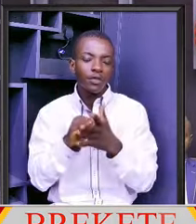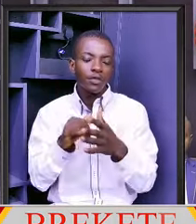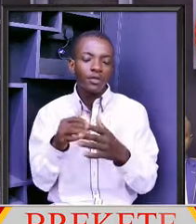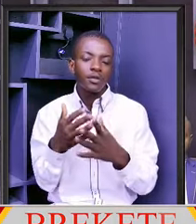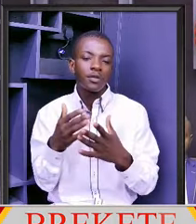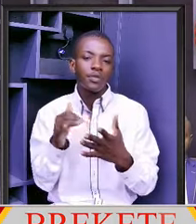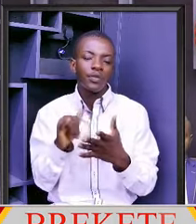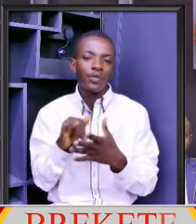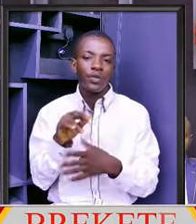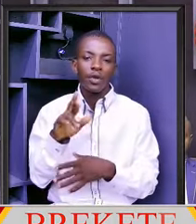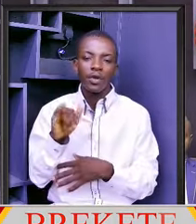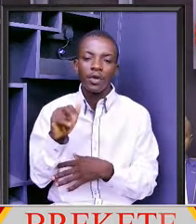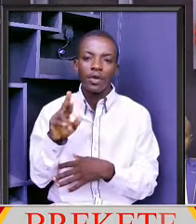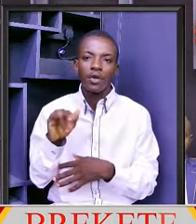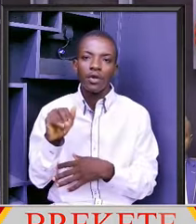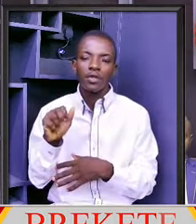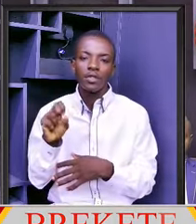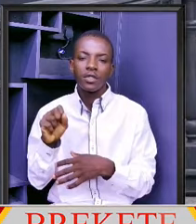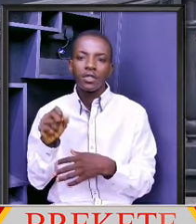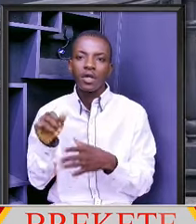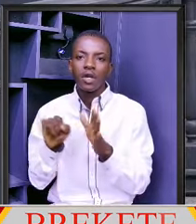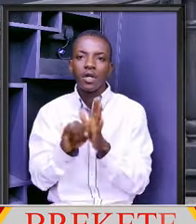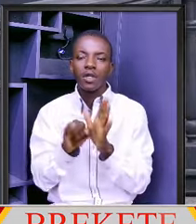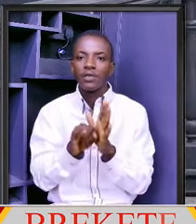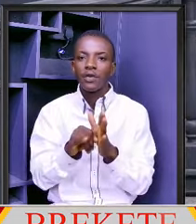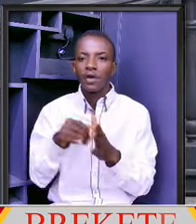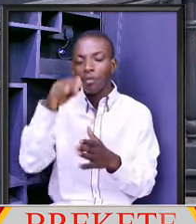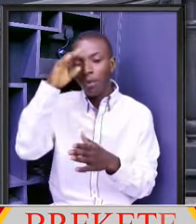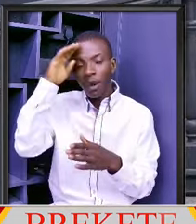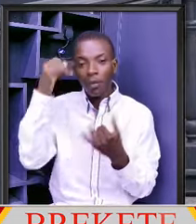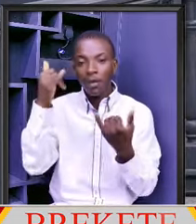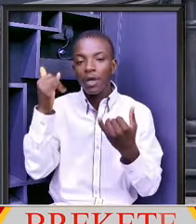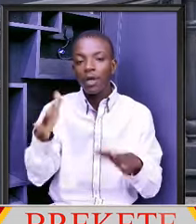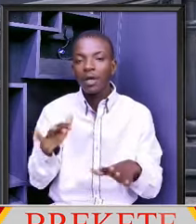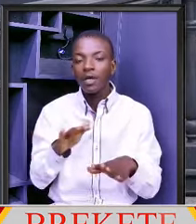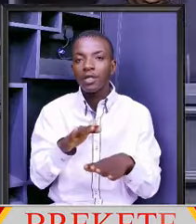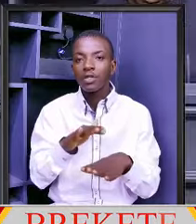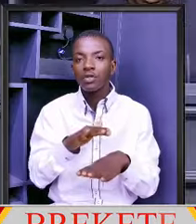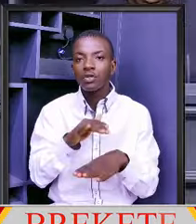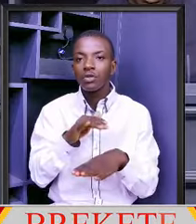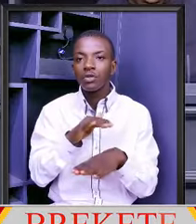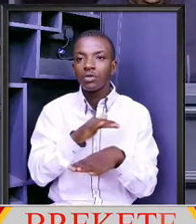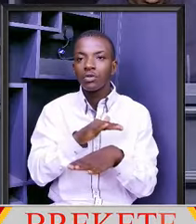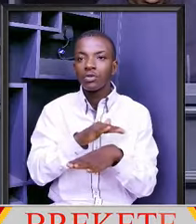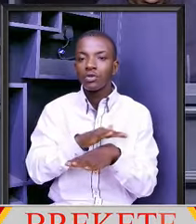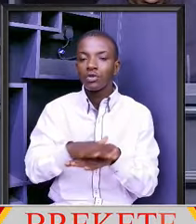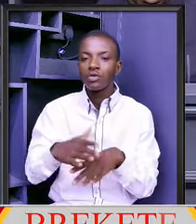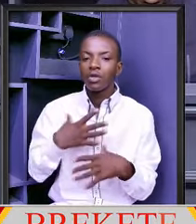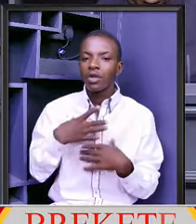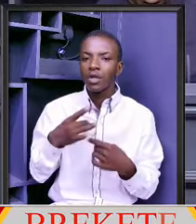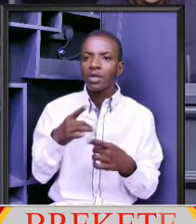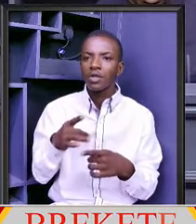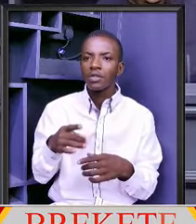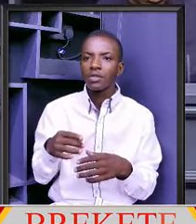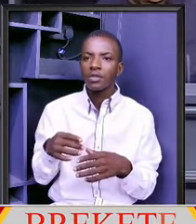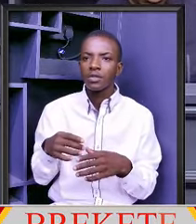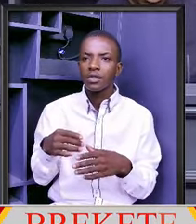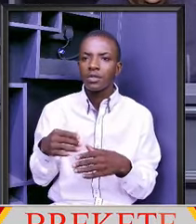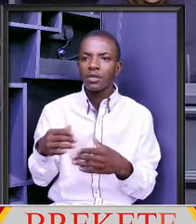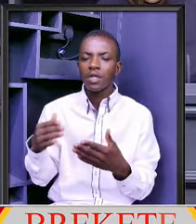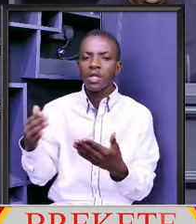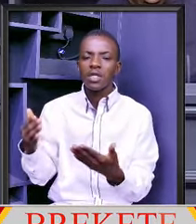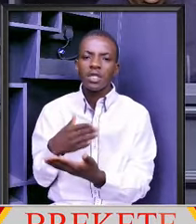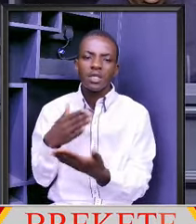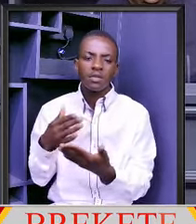Go identify either a black player or any player where they know like they go they throw and they chant, you know, racism songs.